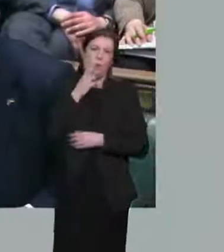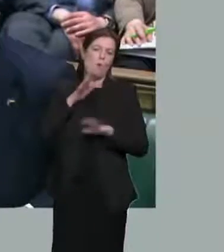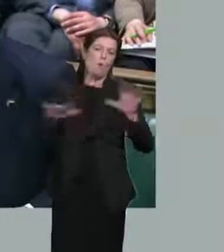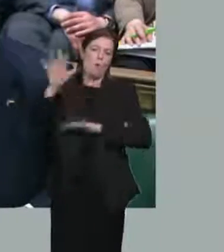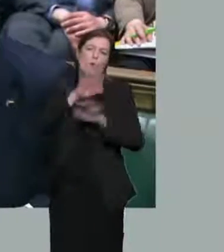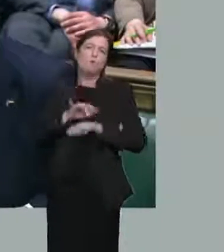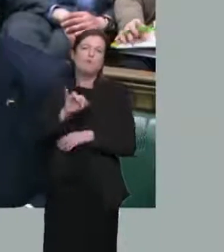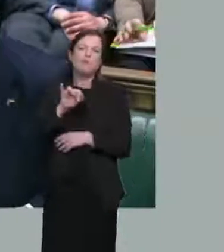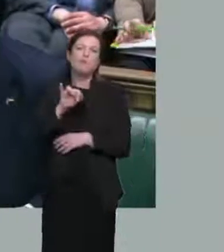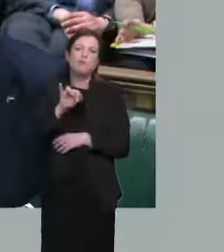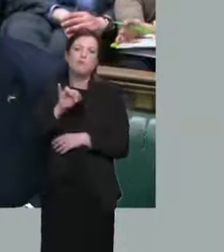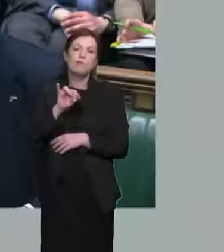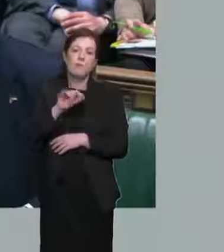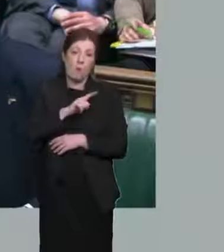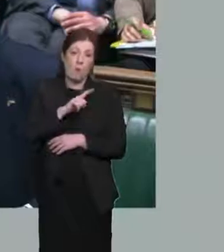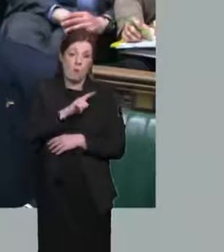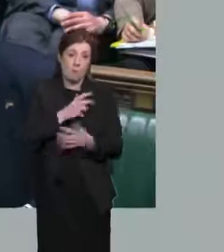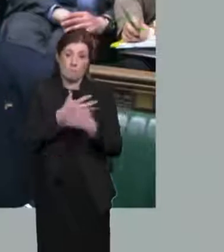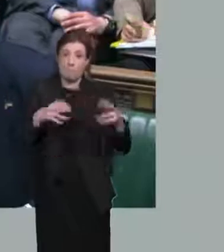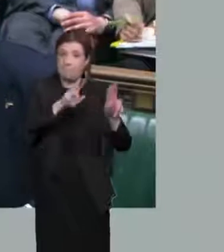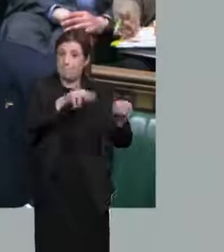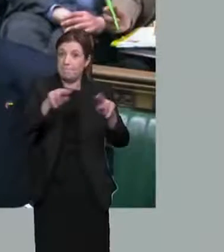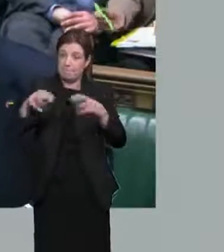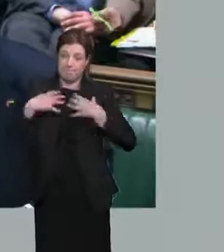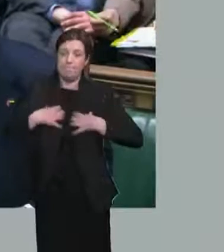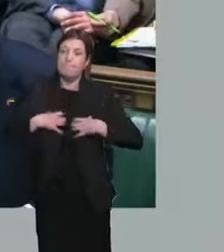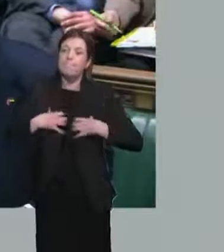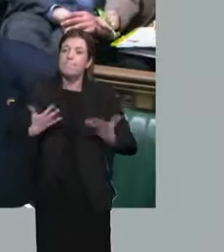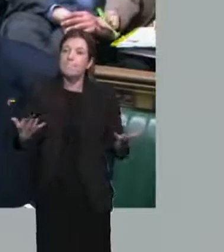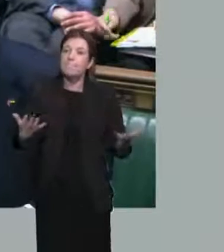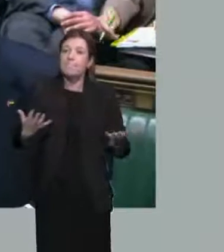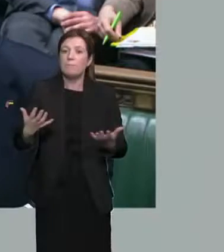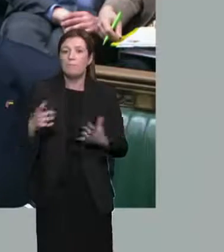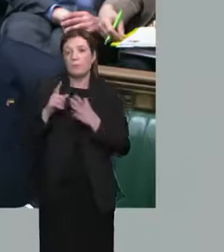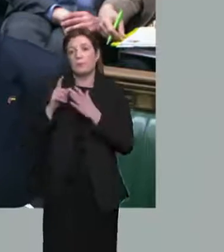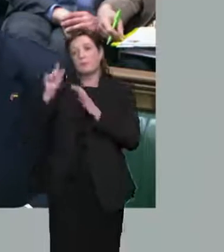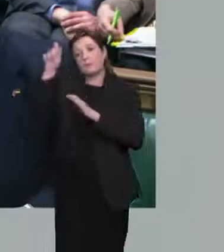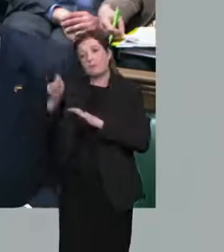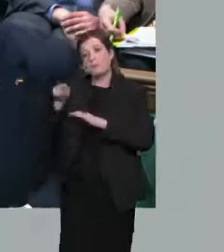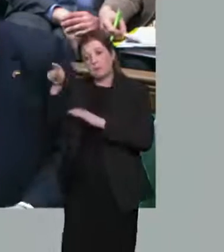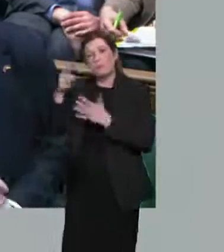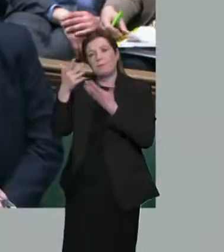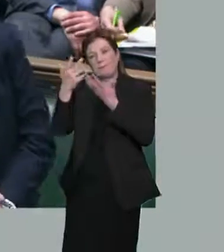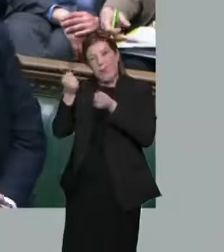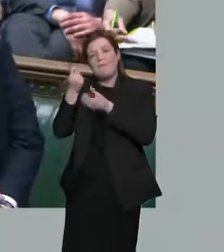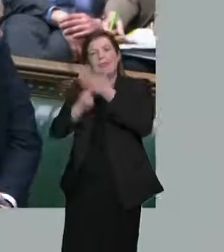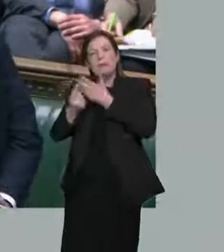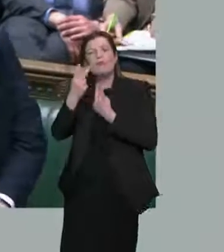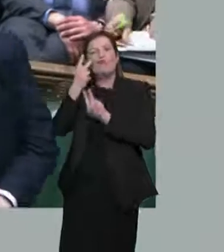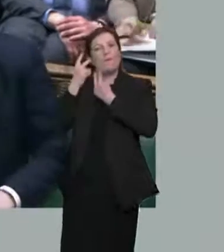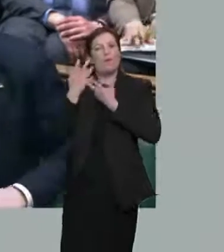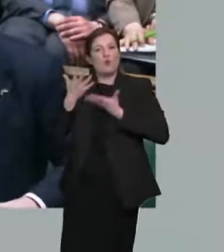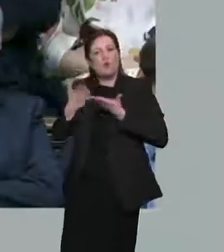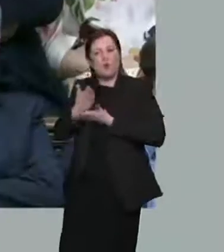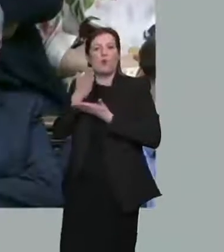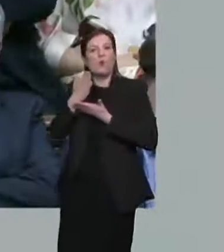biggest single cause of preventable death in this country. As he'll know, Javed Khan OBE is undertaking an independent review